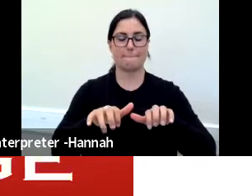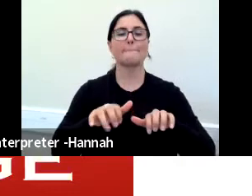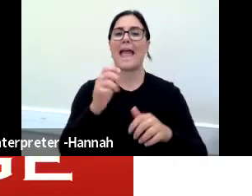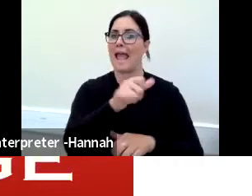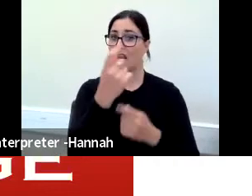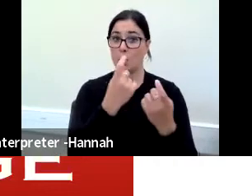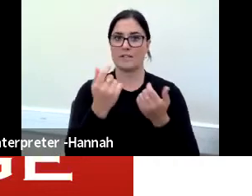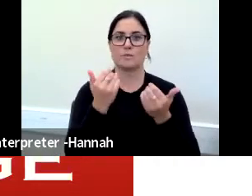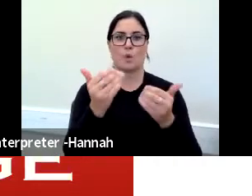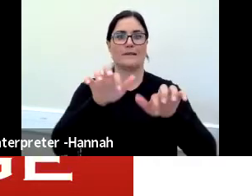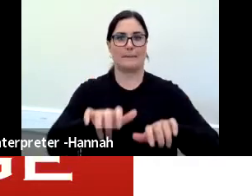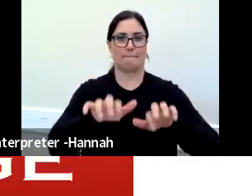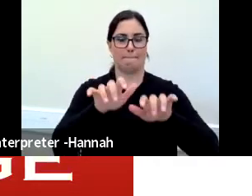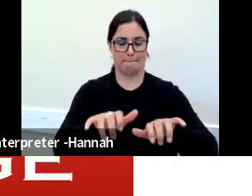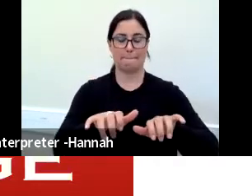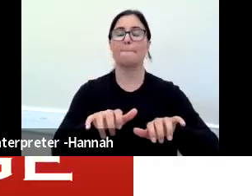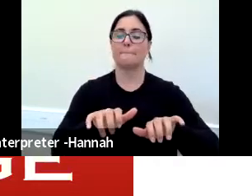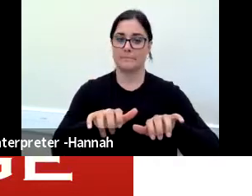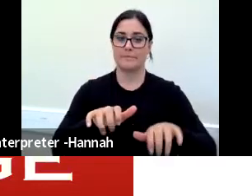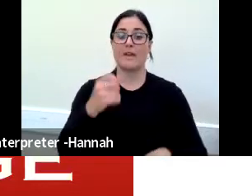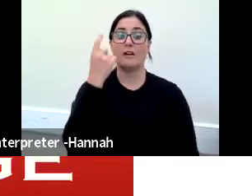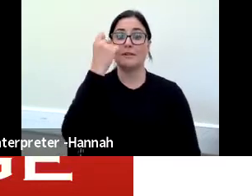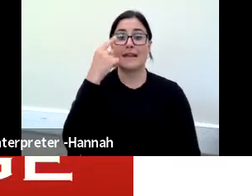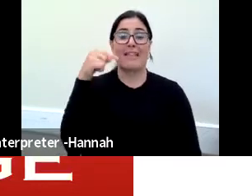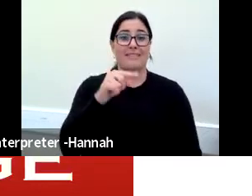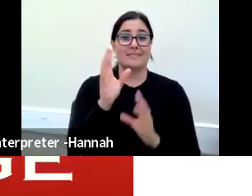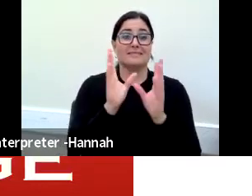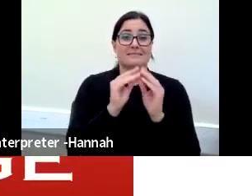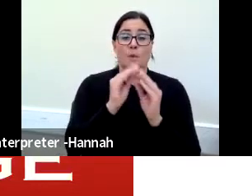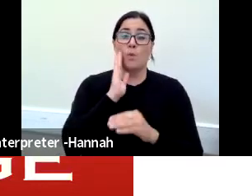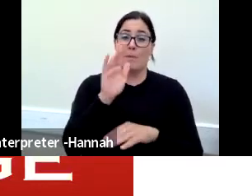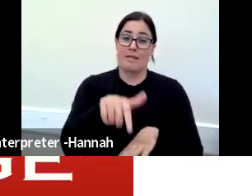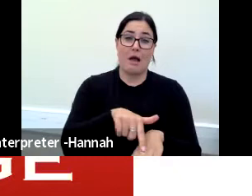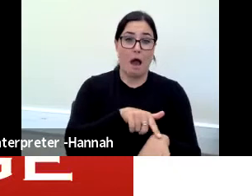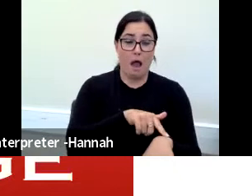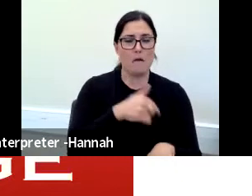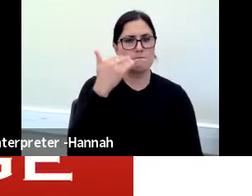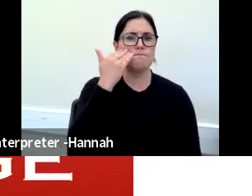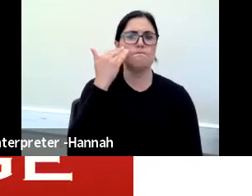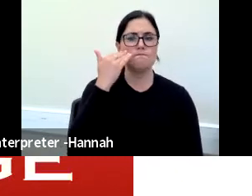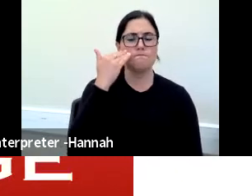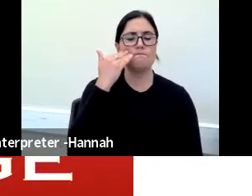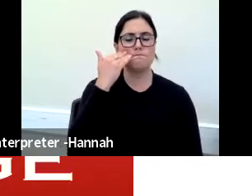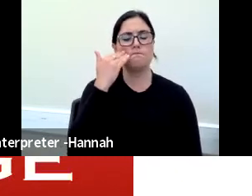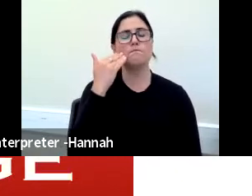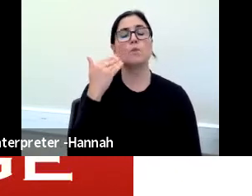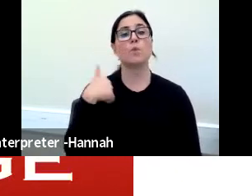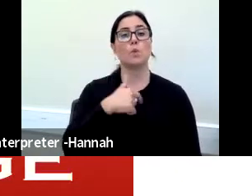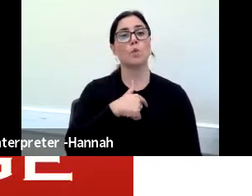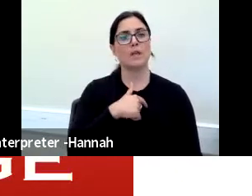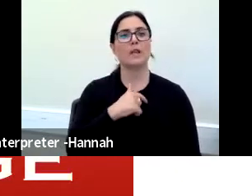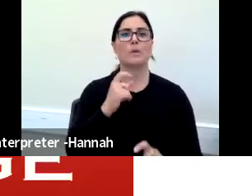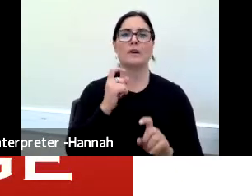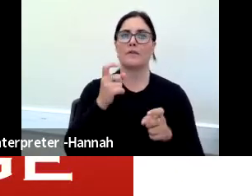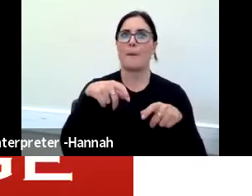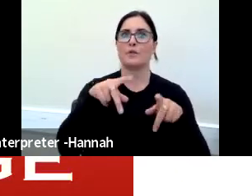dialogue. Lastly, we understand that these sessions can be long, and we hope to provide moments of